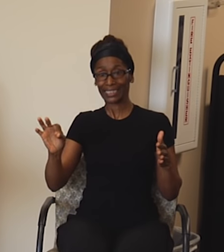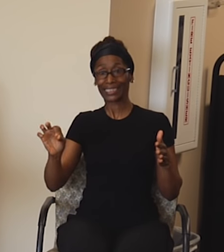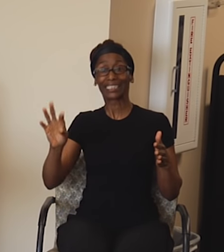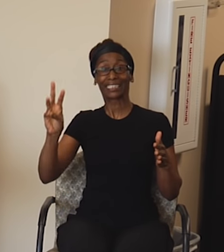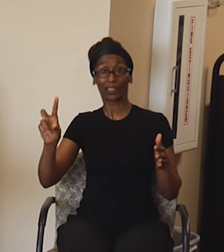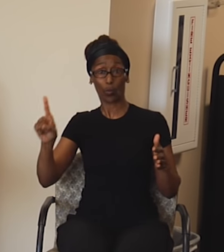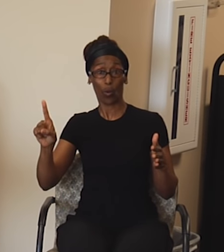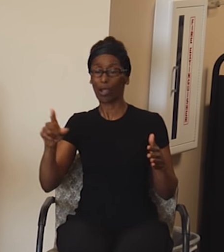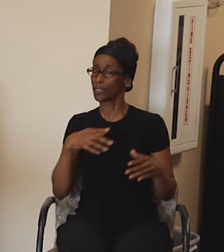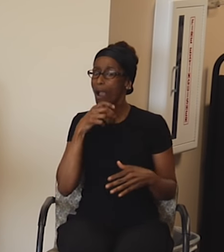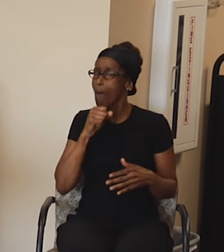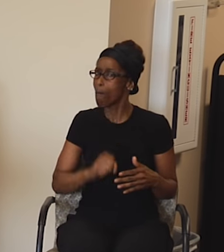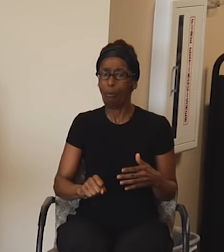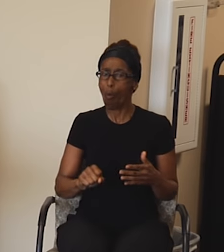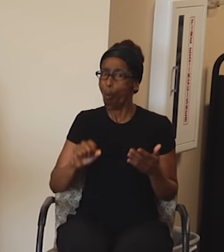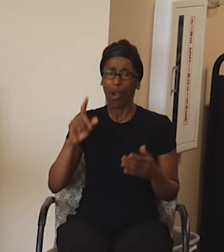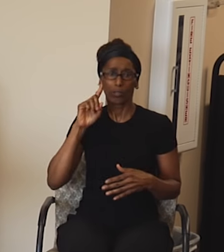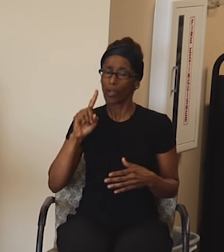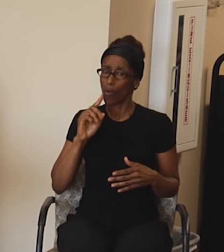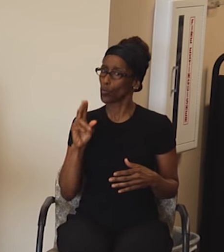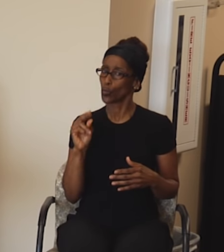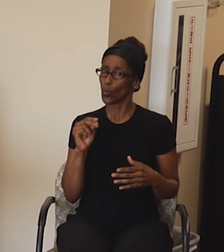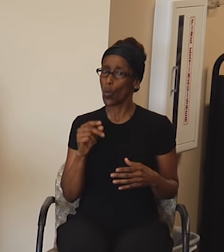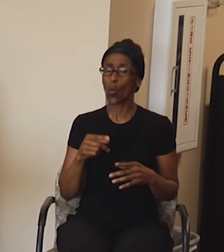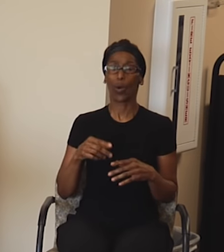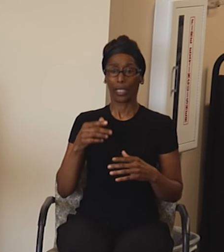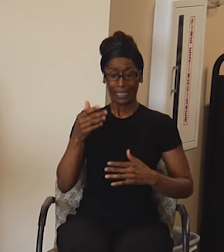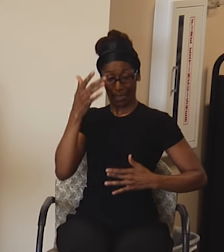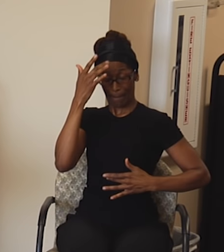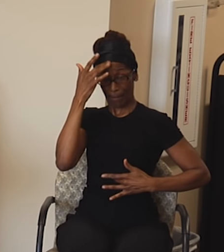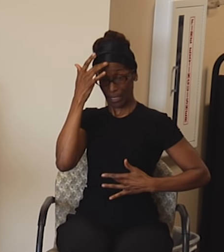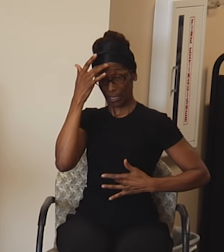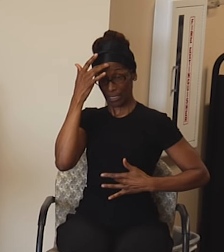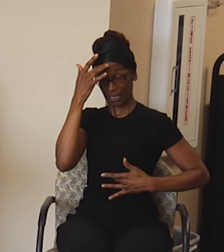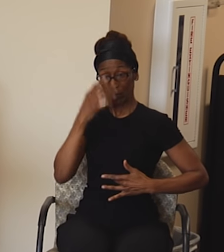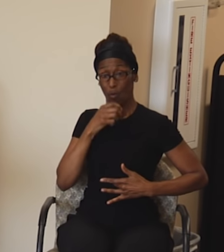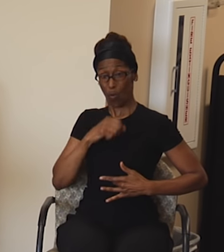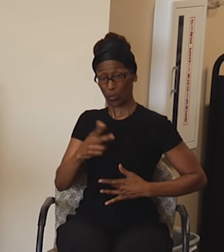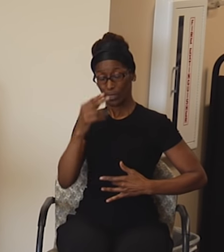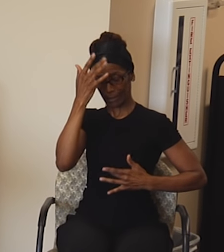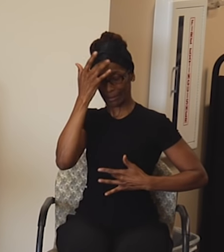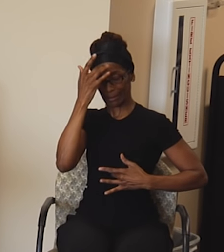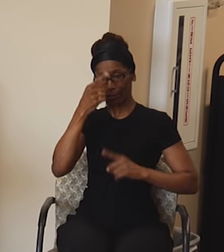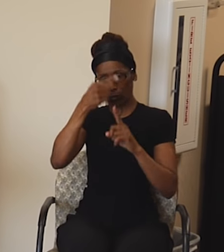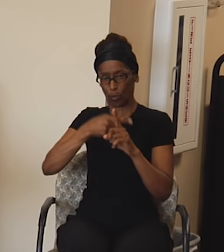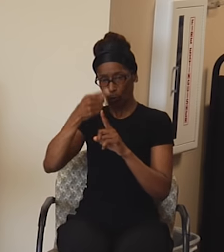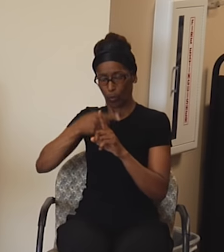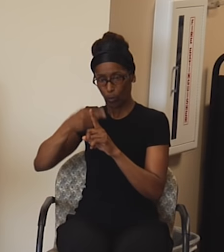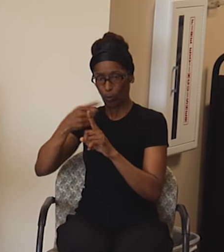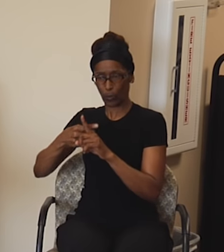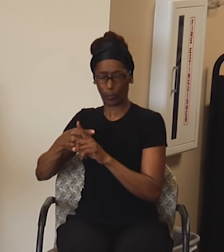lost his hearing at age three from meningitis. So his parents could hear. He married a deaf woman and his children could hear.